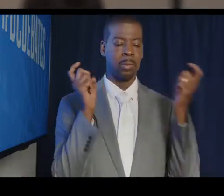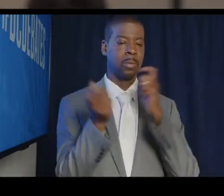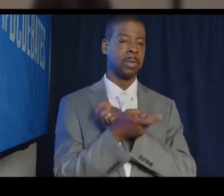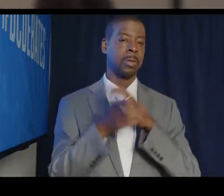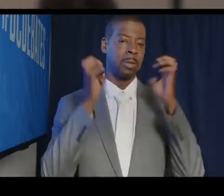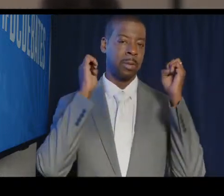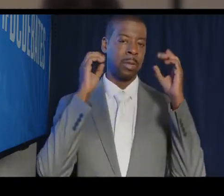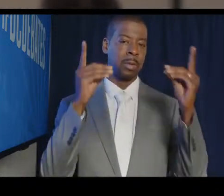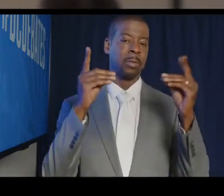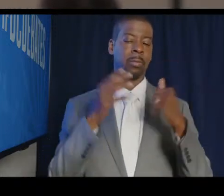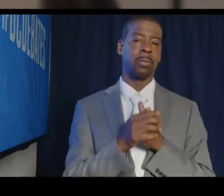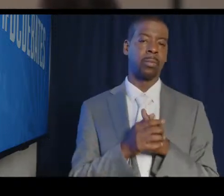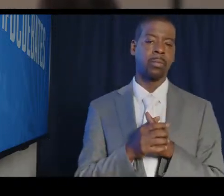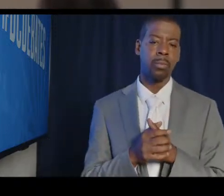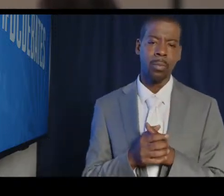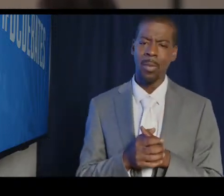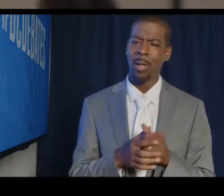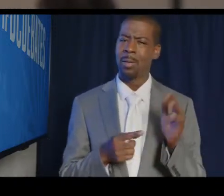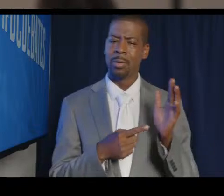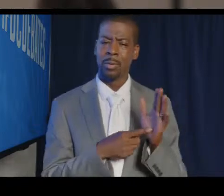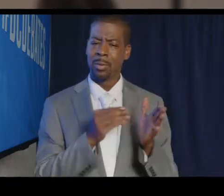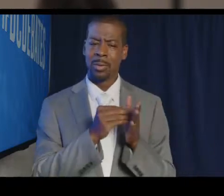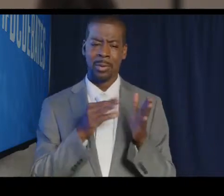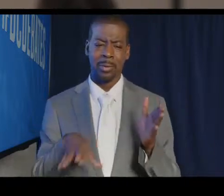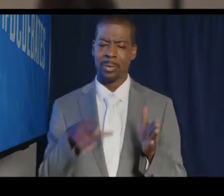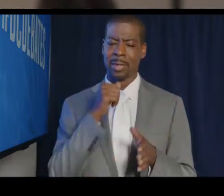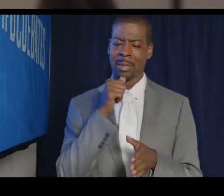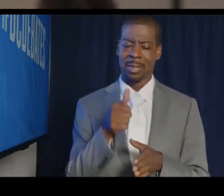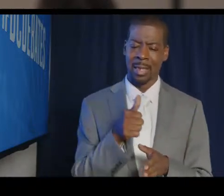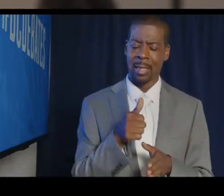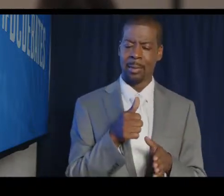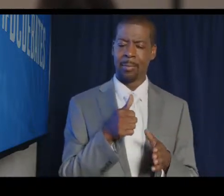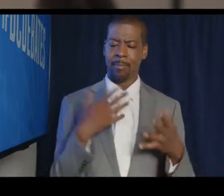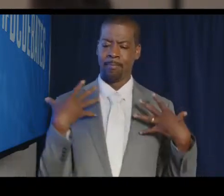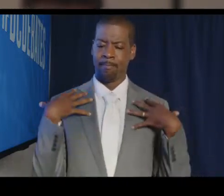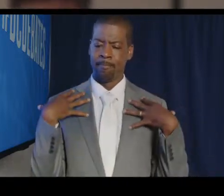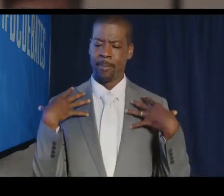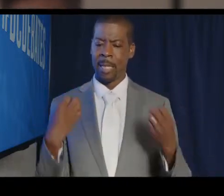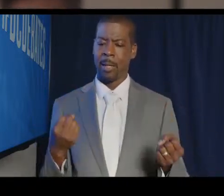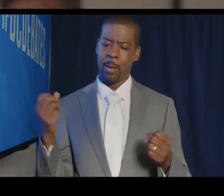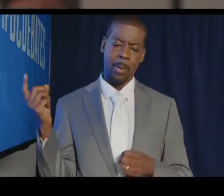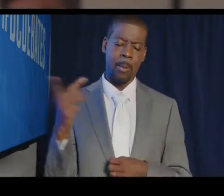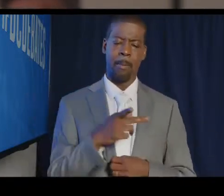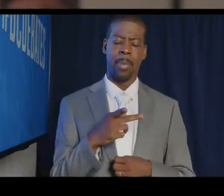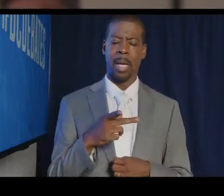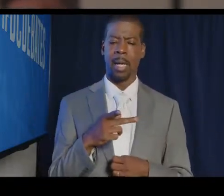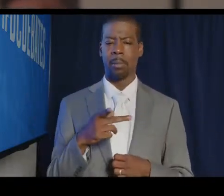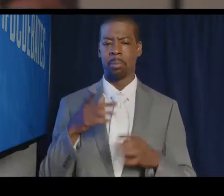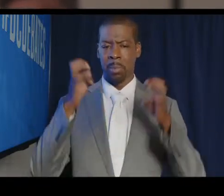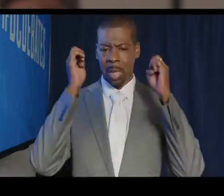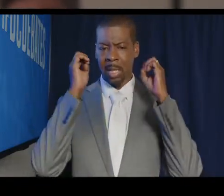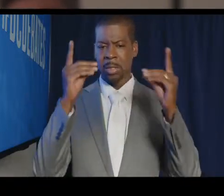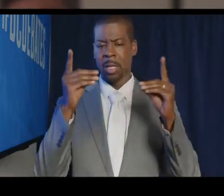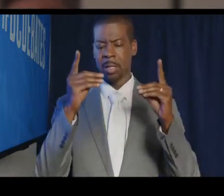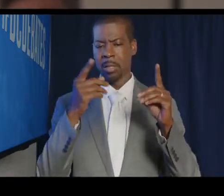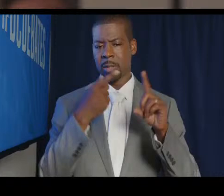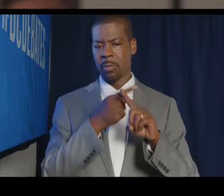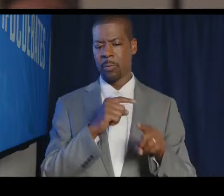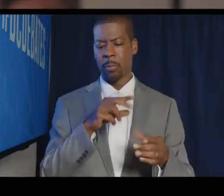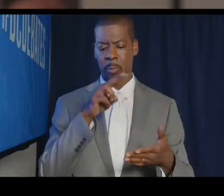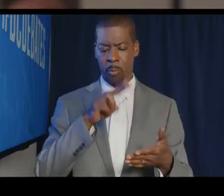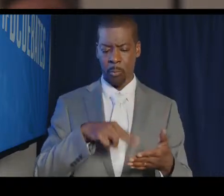show that students have still not recovered from the pandemic and are performing in reading and math at about the same level they did a year